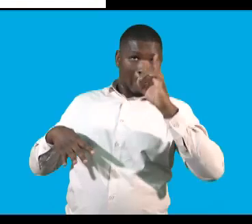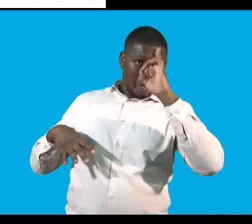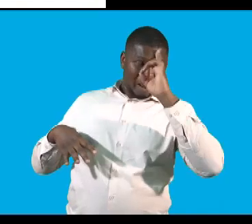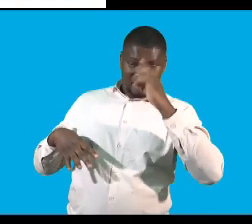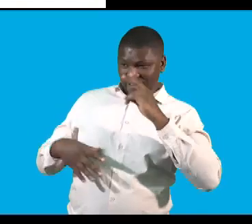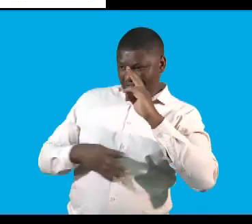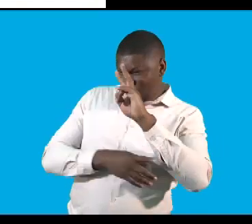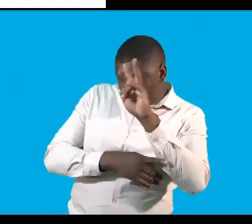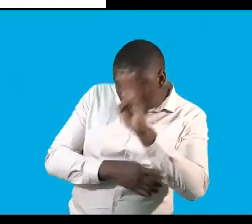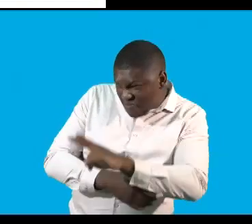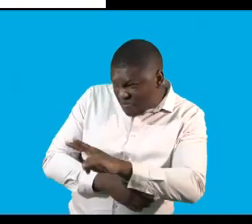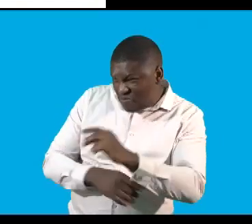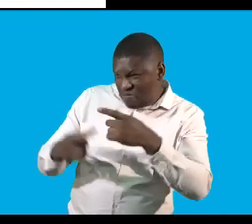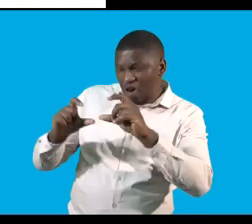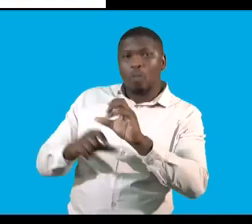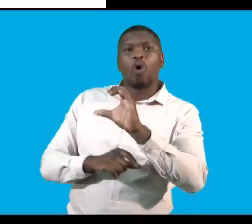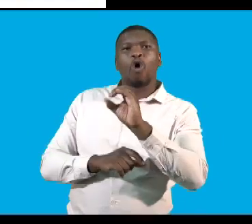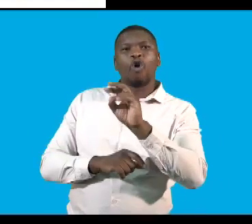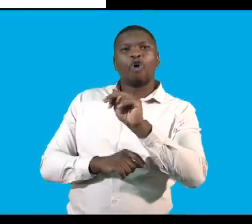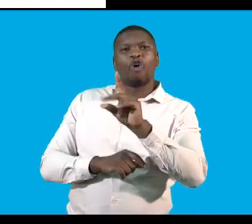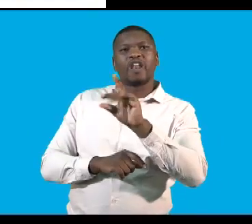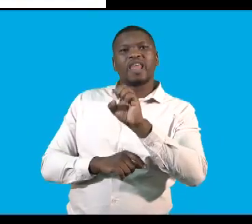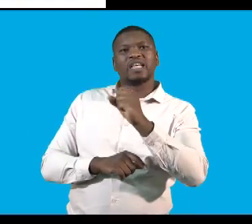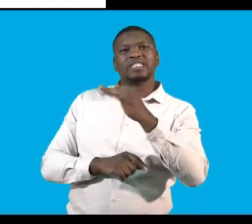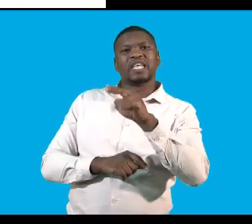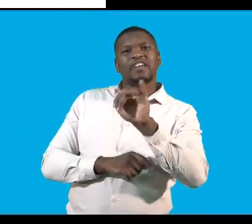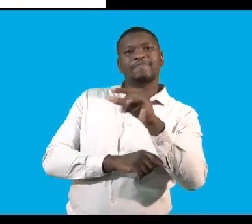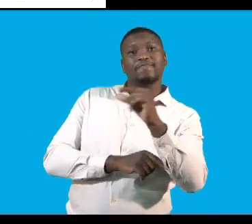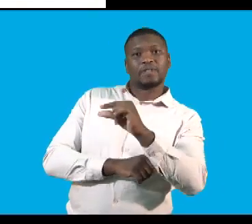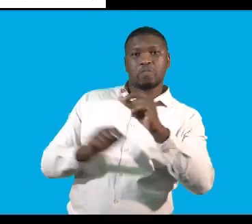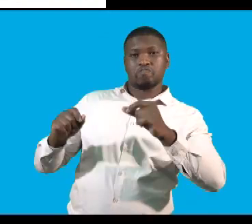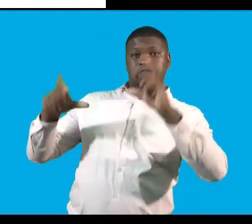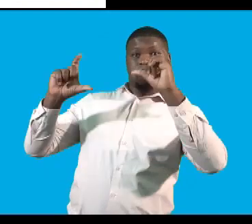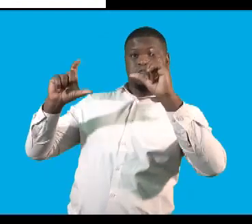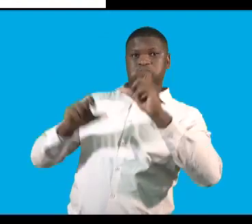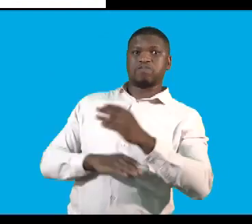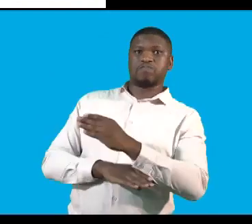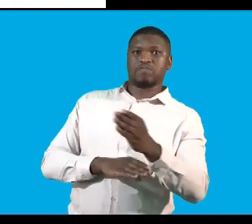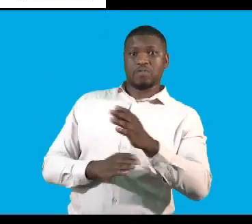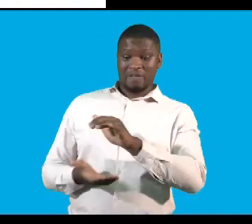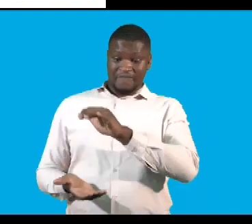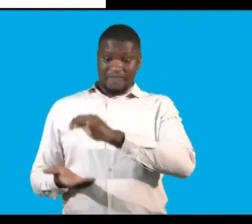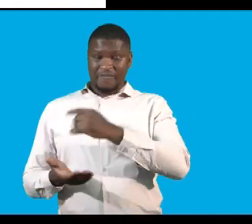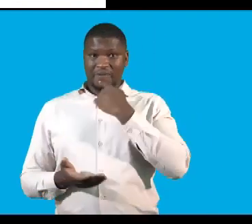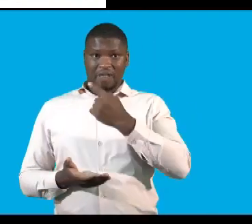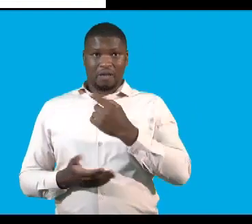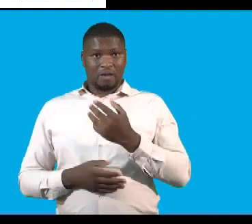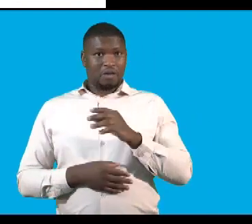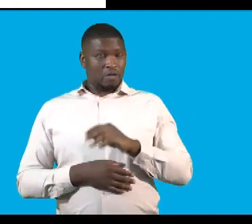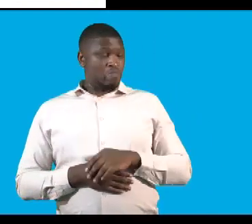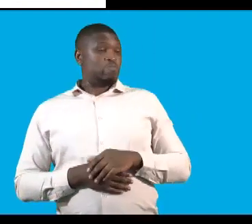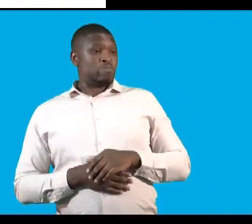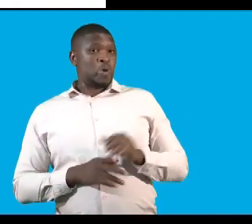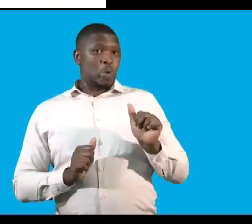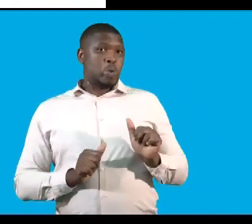condescending. You can see it's in large font with an exclamation mark and bold printed. And the smaller character says, good